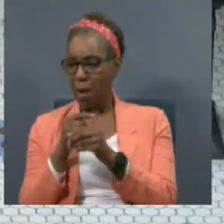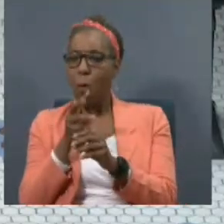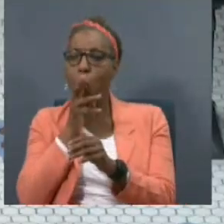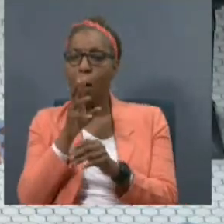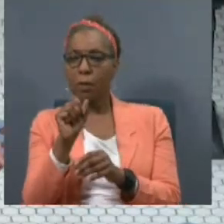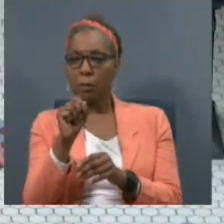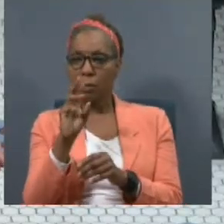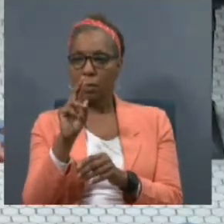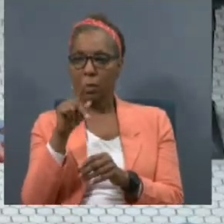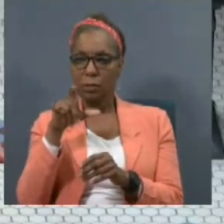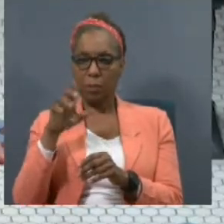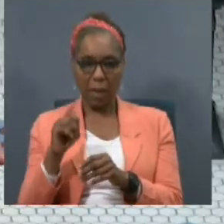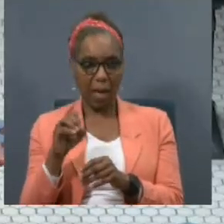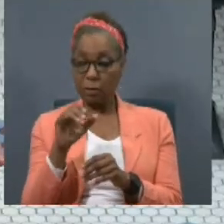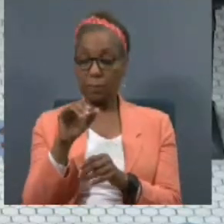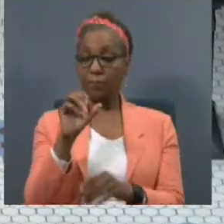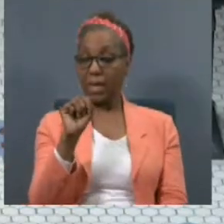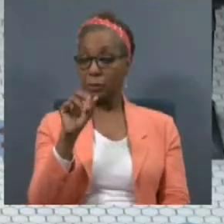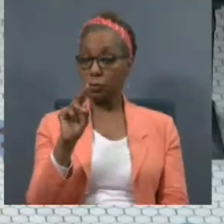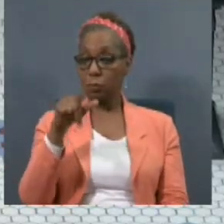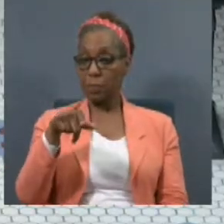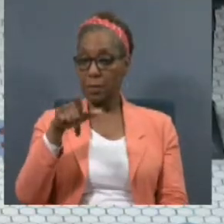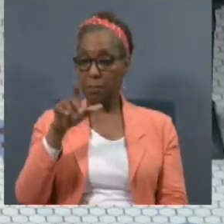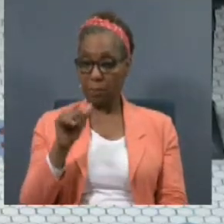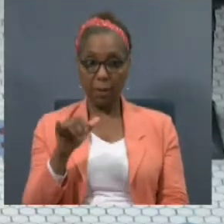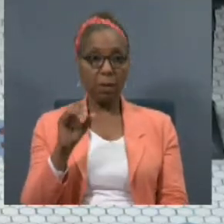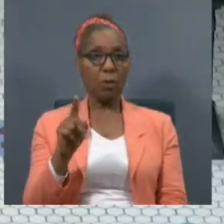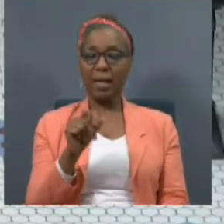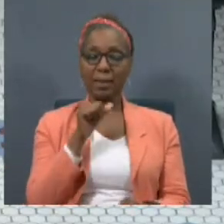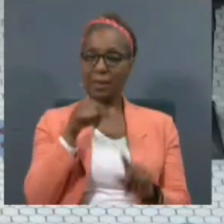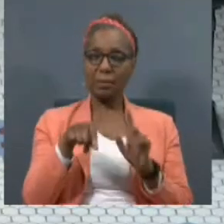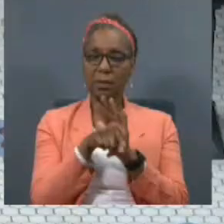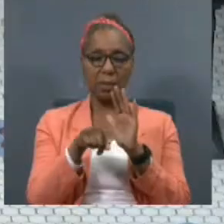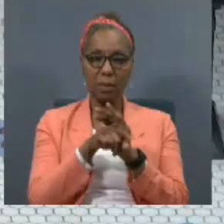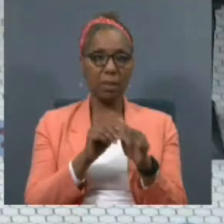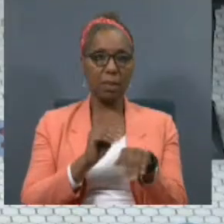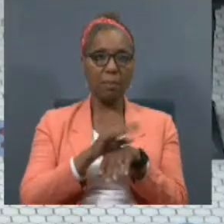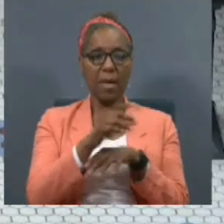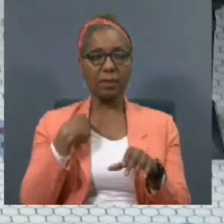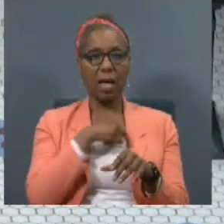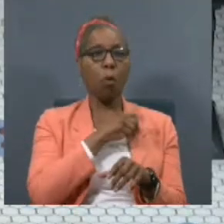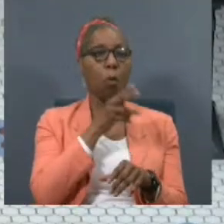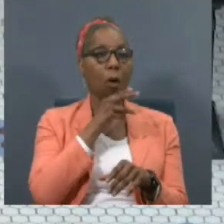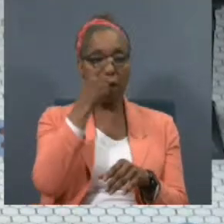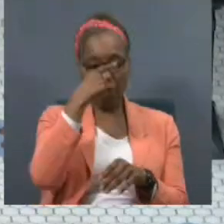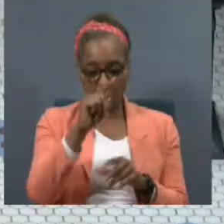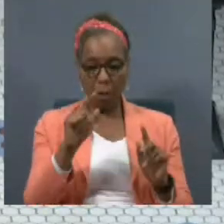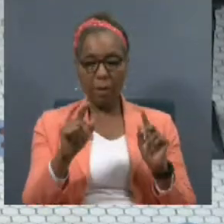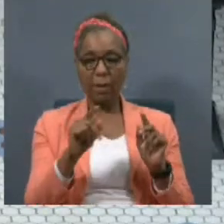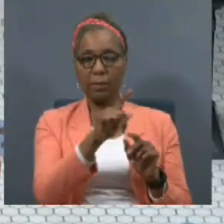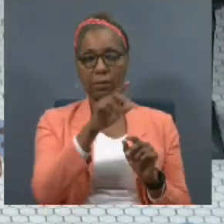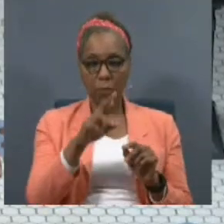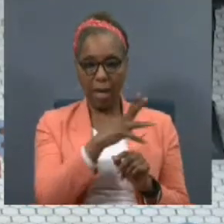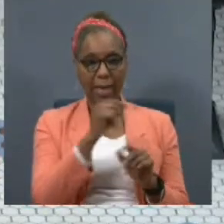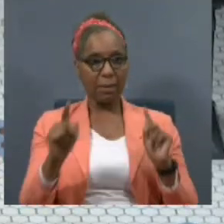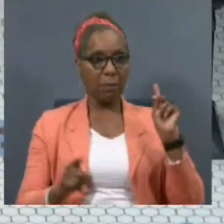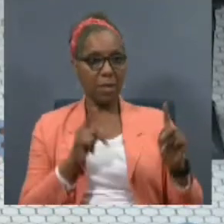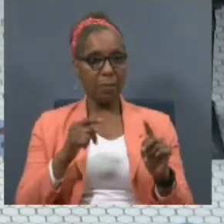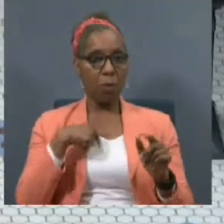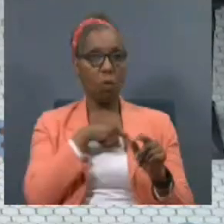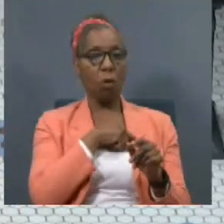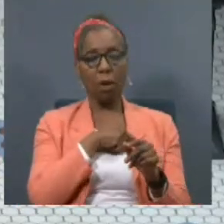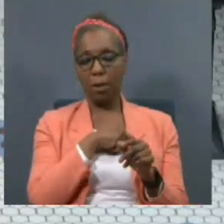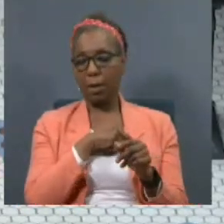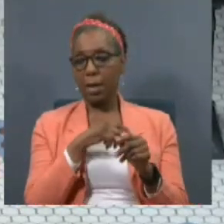supply. What I can tell you is this does not negatively impact our water supply for the residents of the city of Little Rock, or our ability to